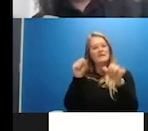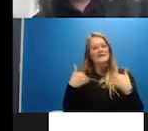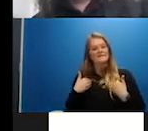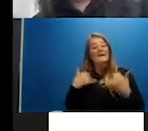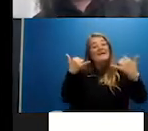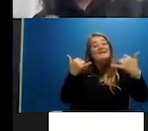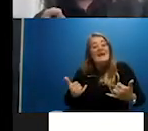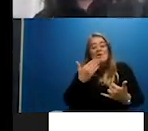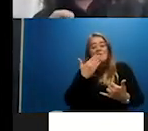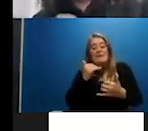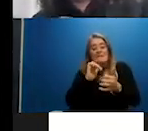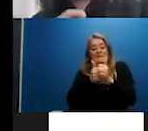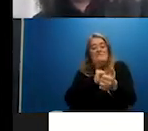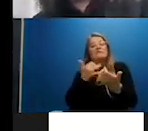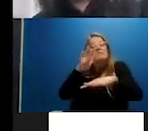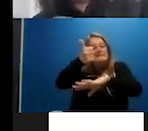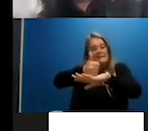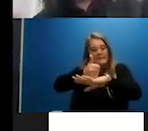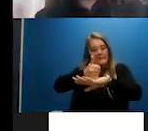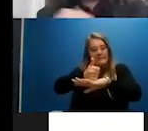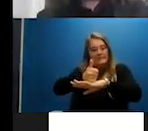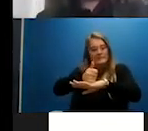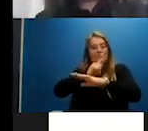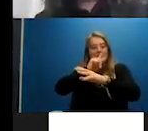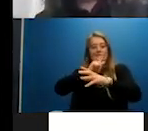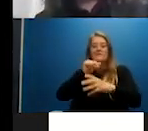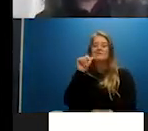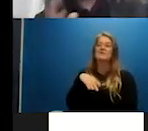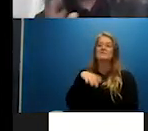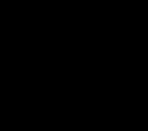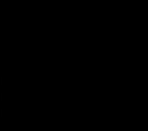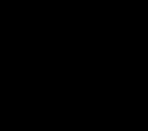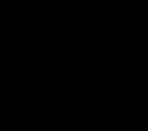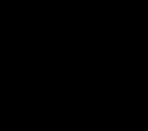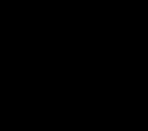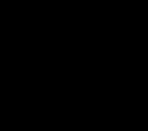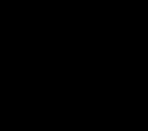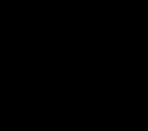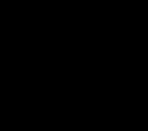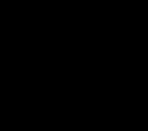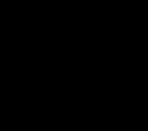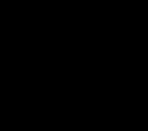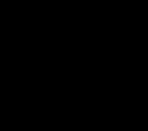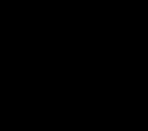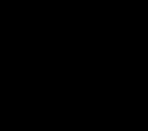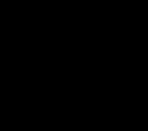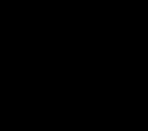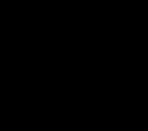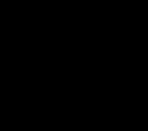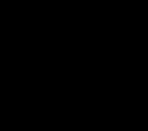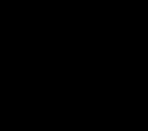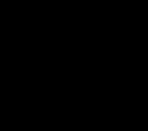diabetes prevention because there's contributing purpose. You're not just passively getting information, you're doing something with it. As they used to say,